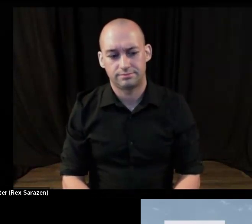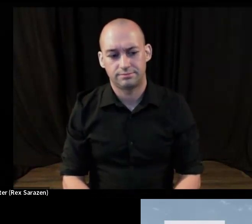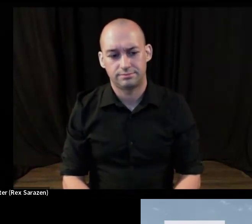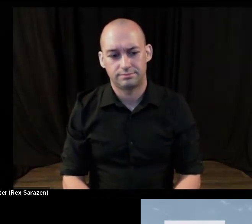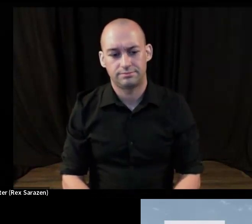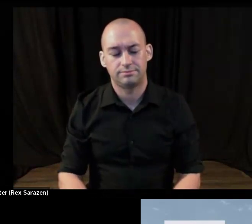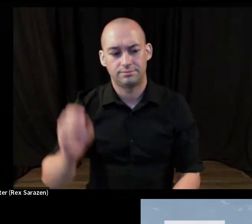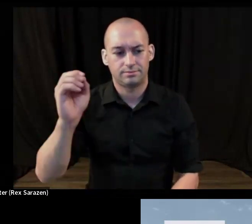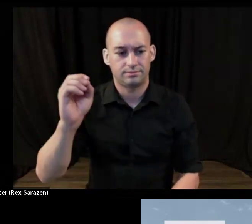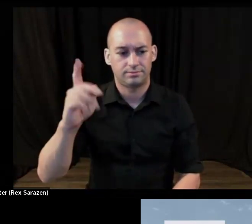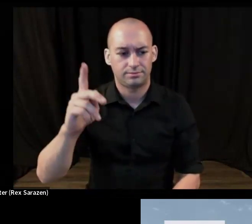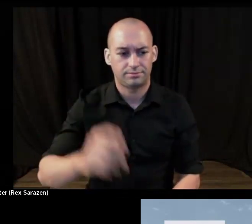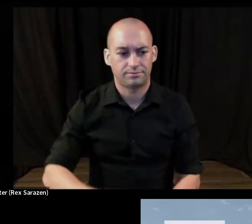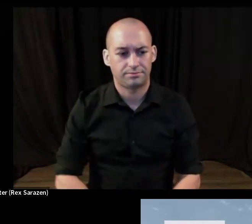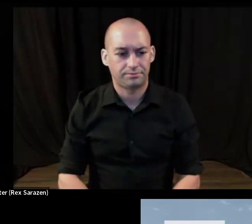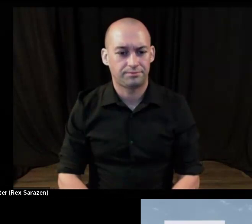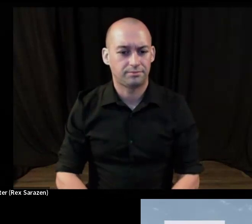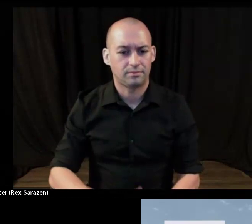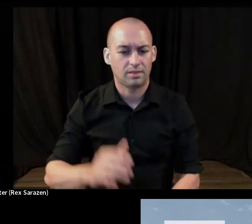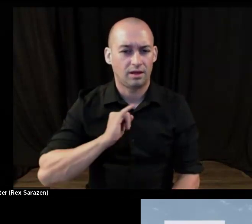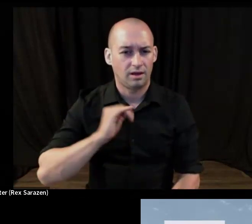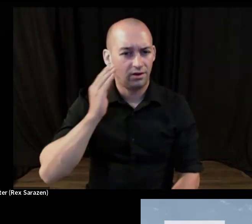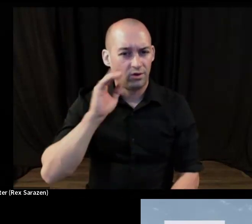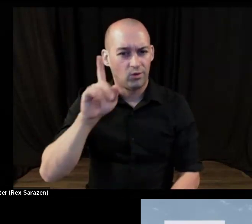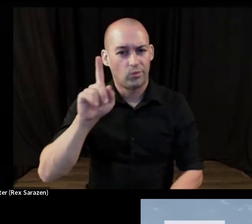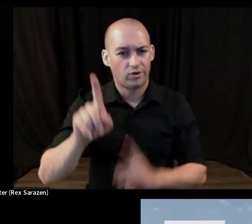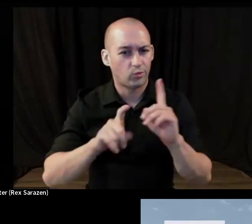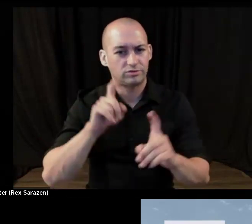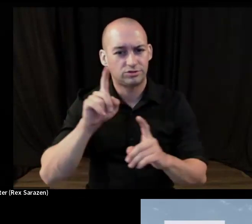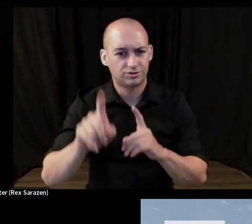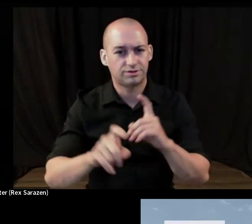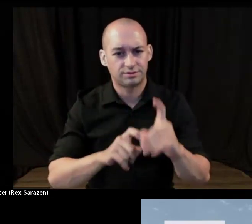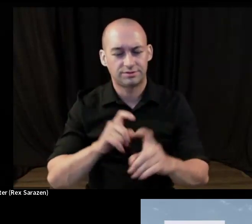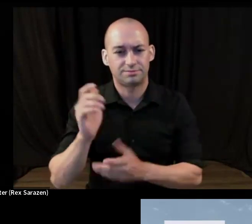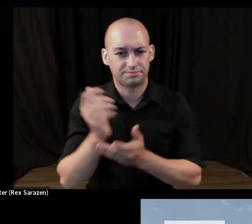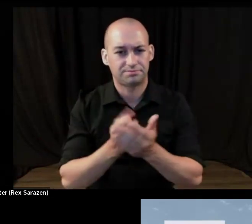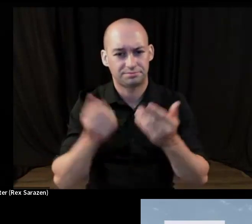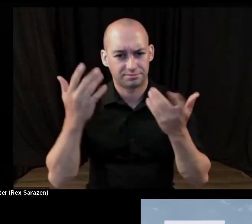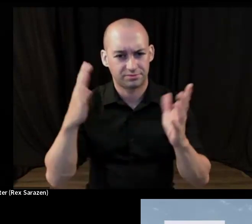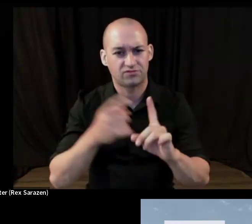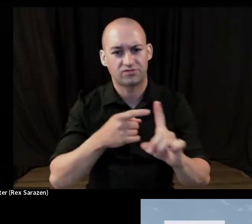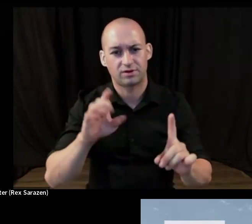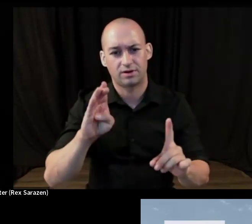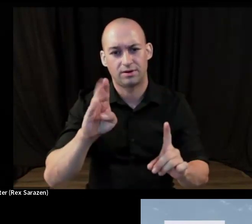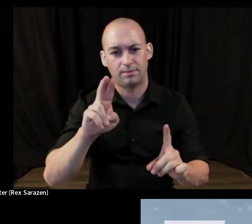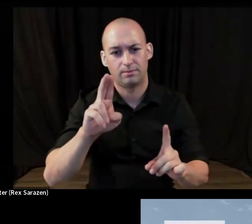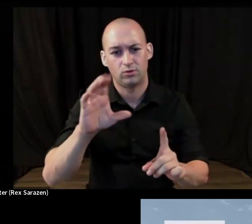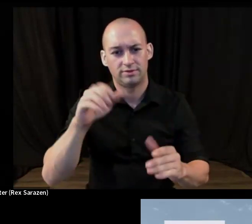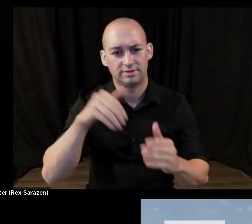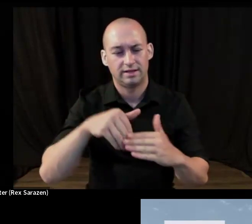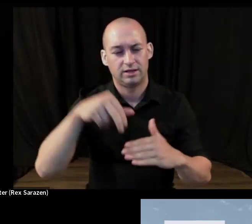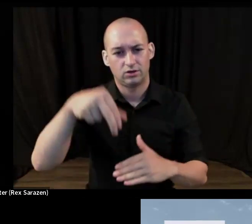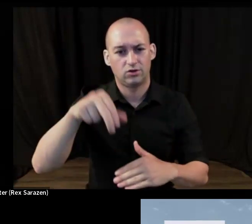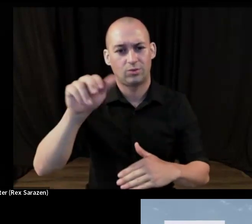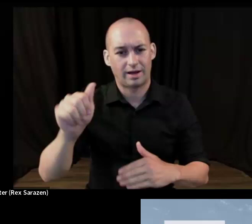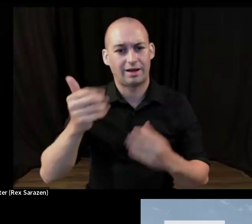Okay. I do know there's one question that we did receive from Bruce in the Q&A feature, but want to